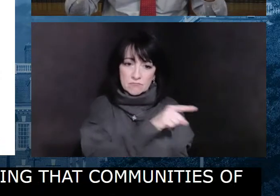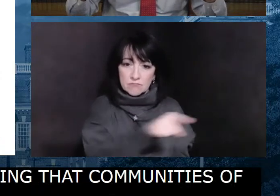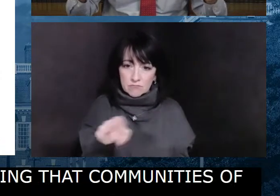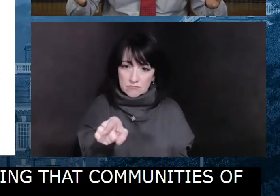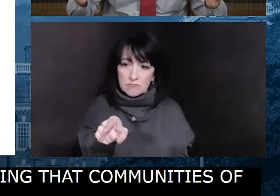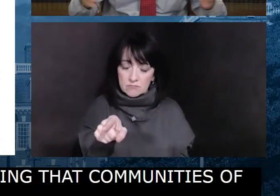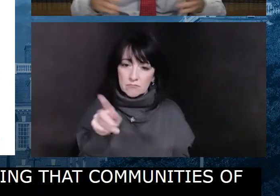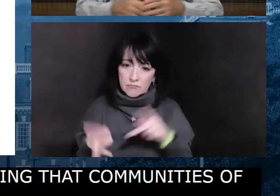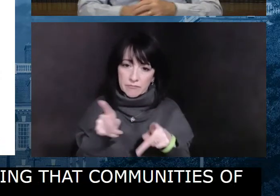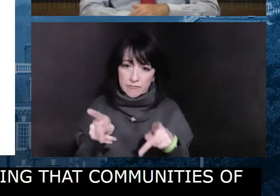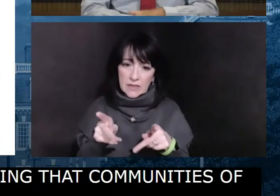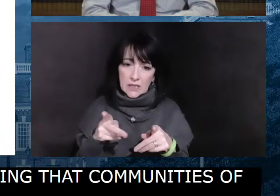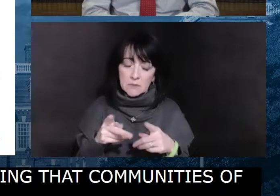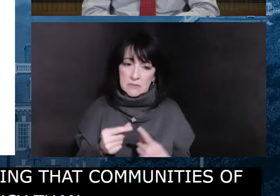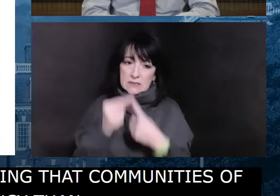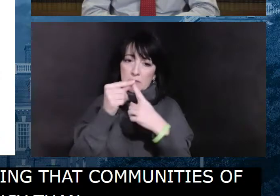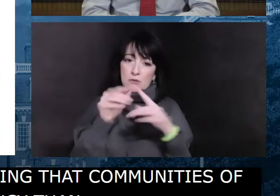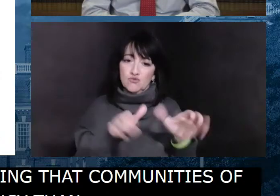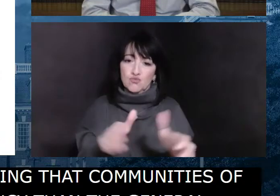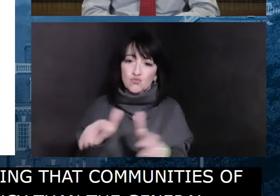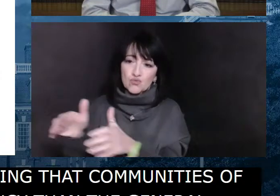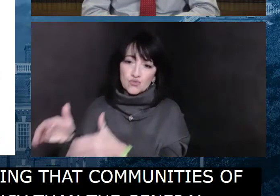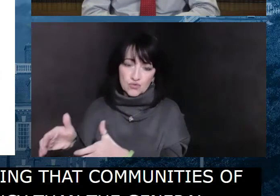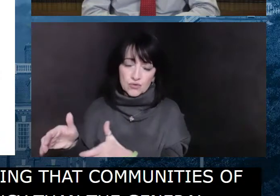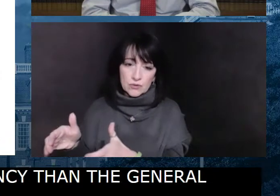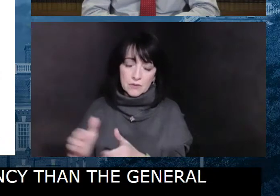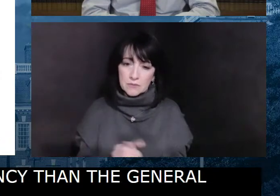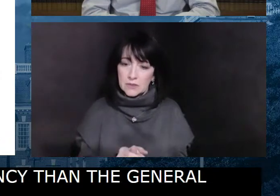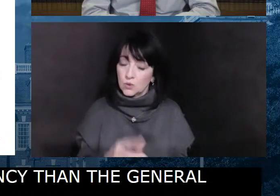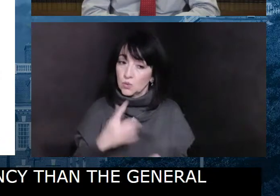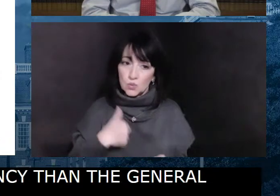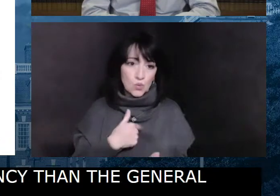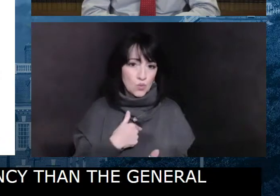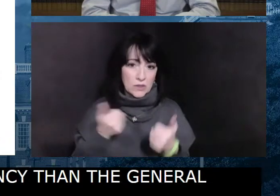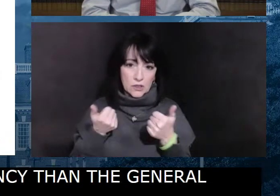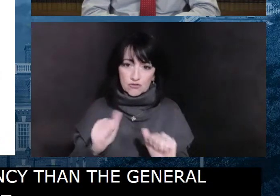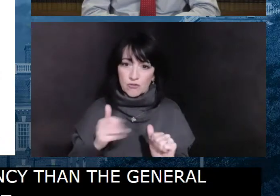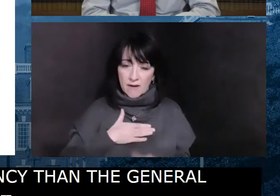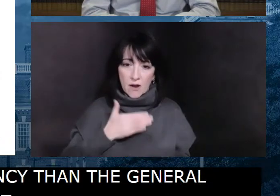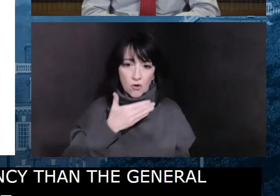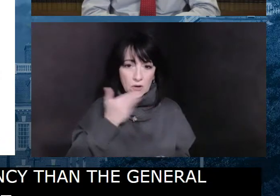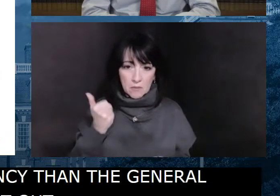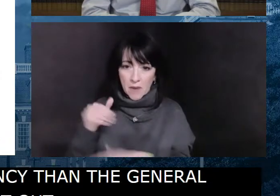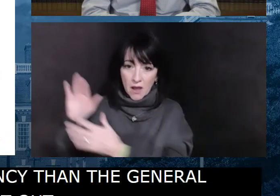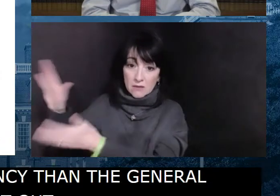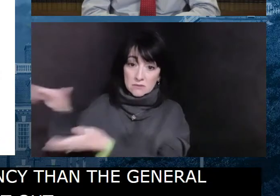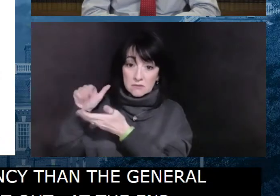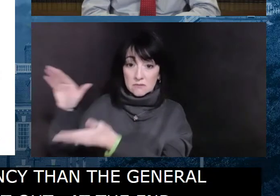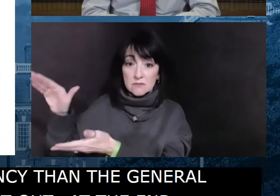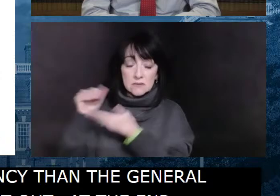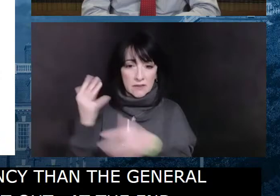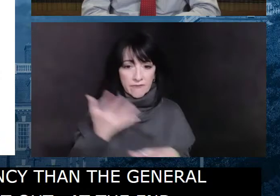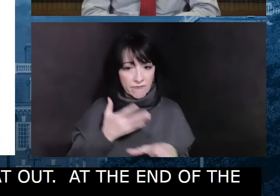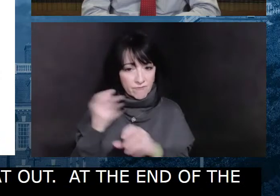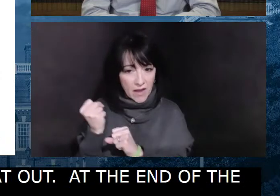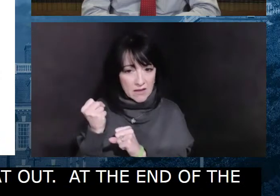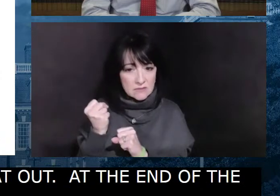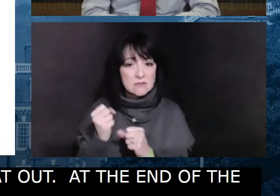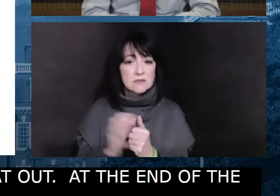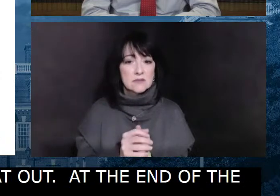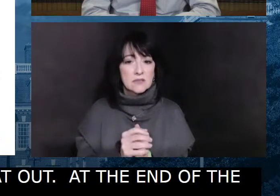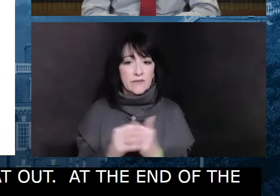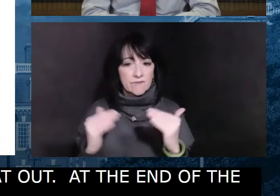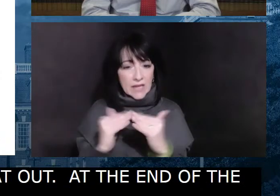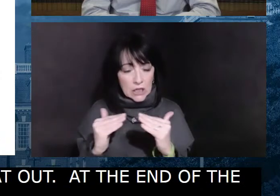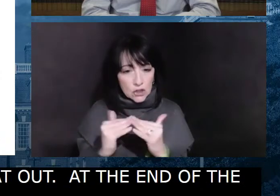day, it's simply about supply, our efforts to get fast and fair, as many doses